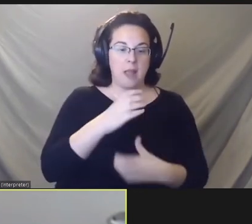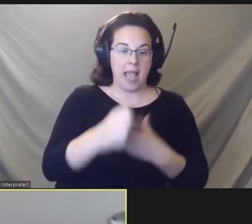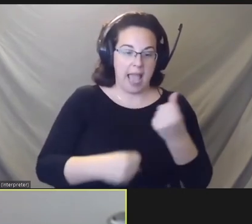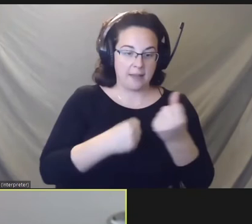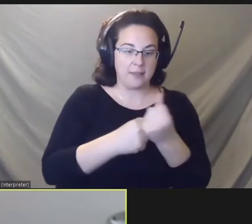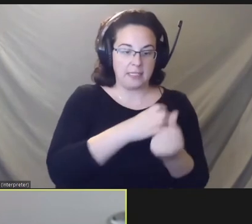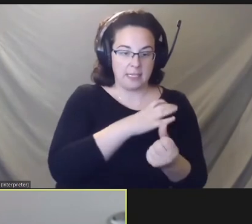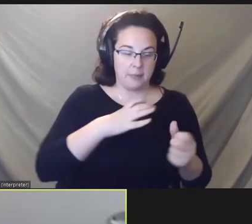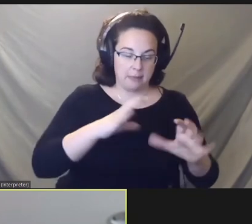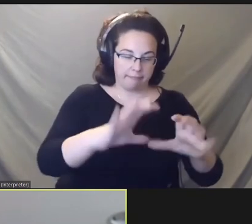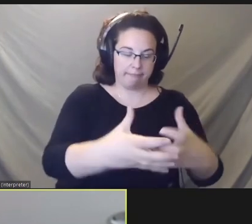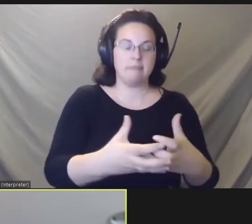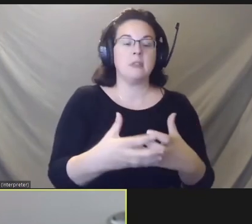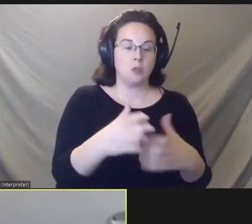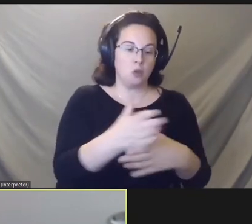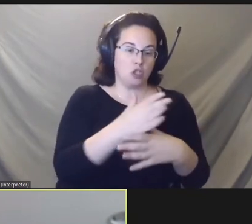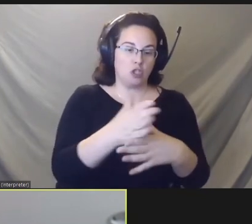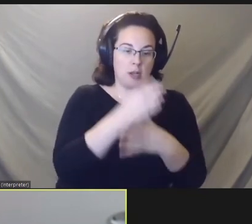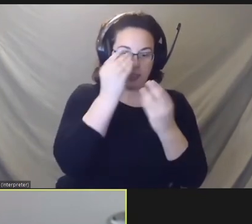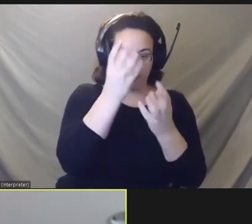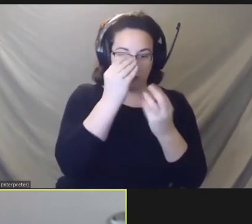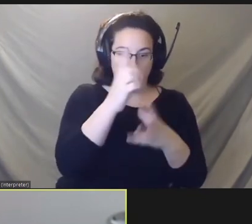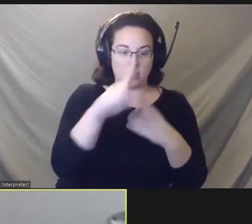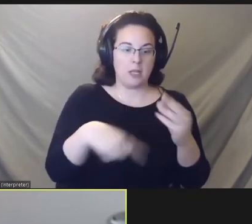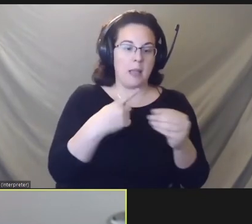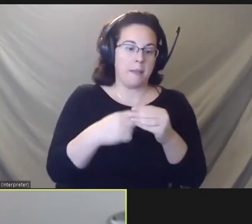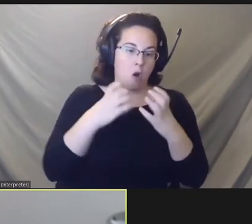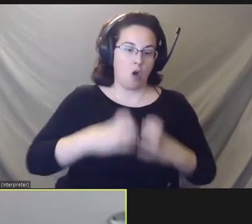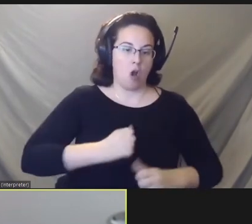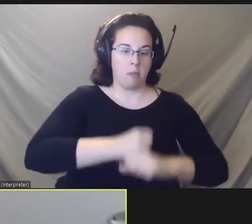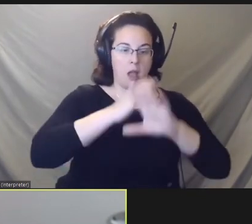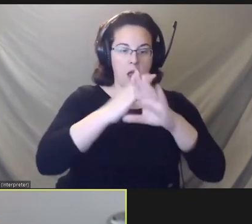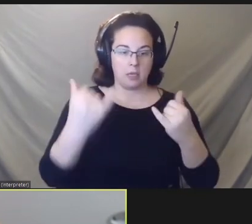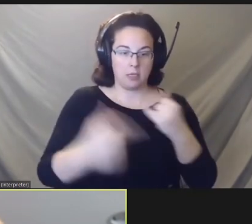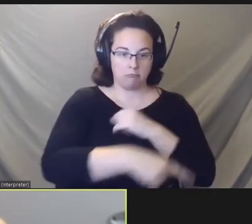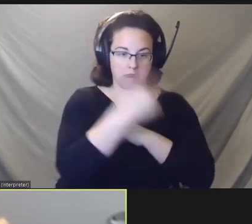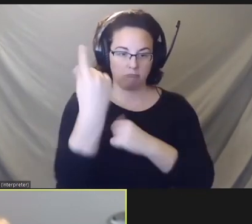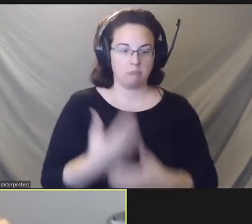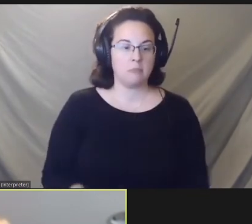for the opportunity to share this information about call blocking with you.